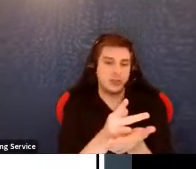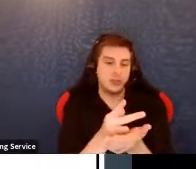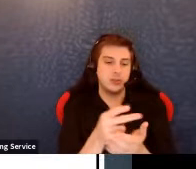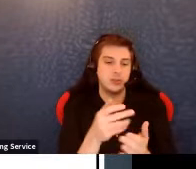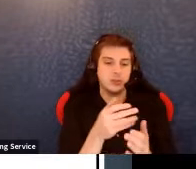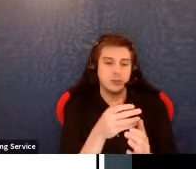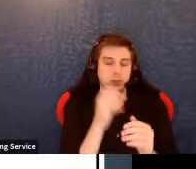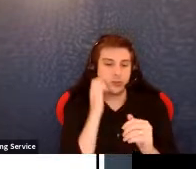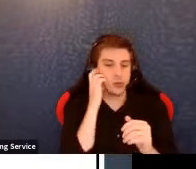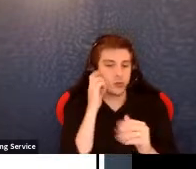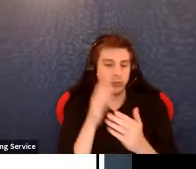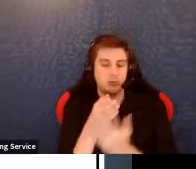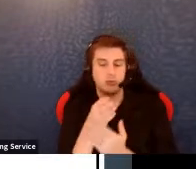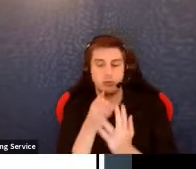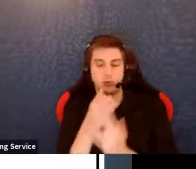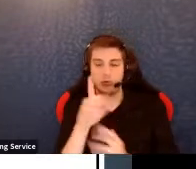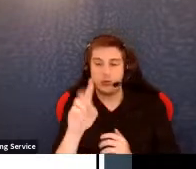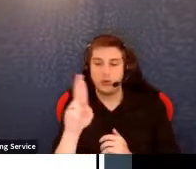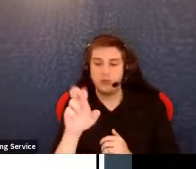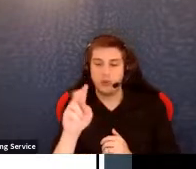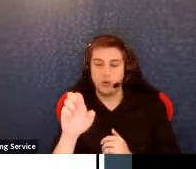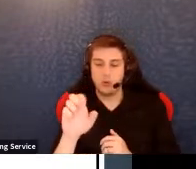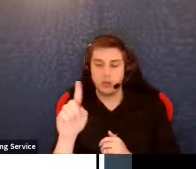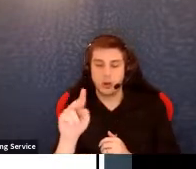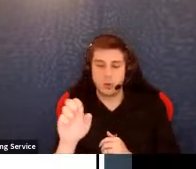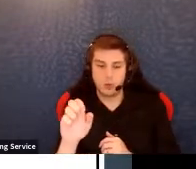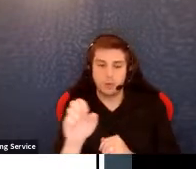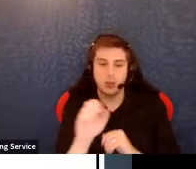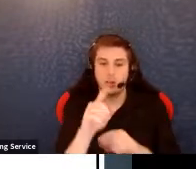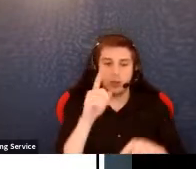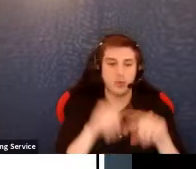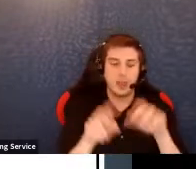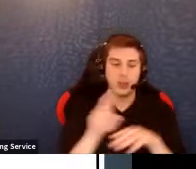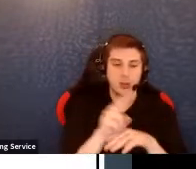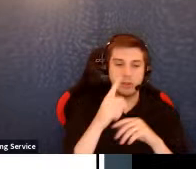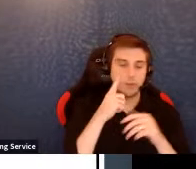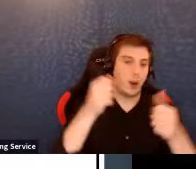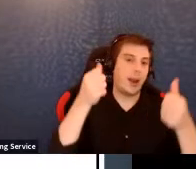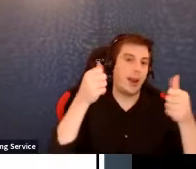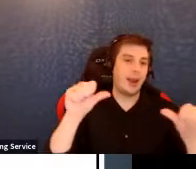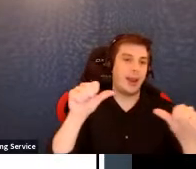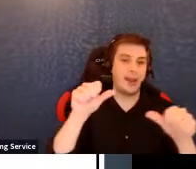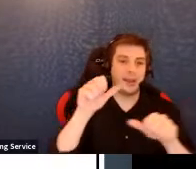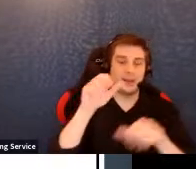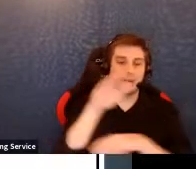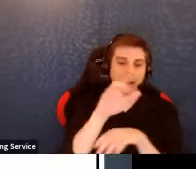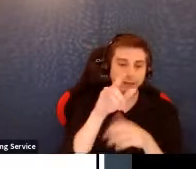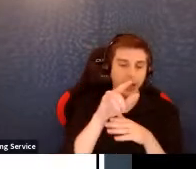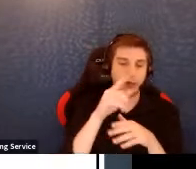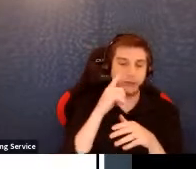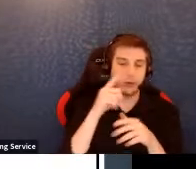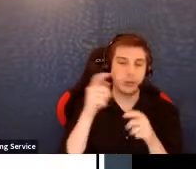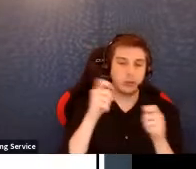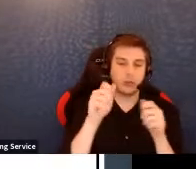with Lance for any night flying you want to do with in a controlled airspace. You